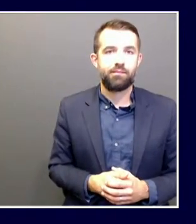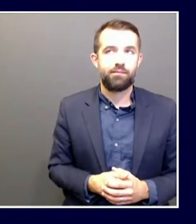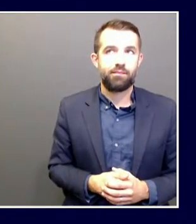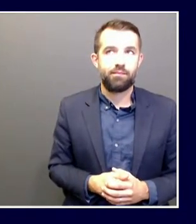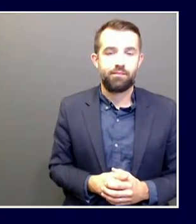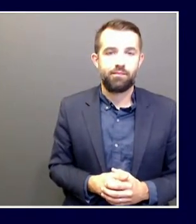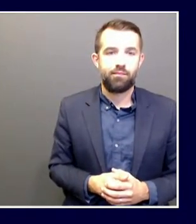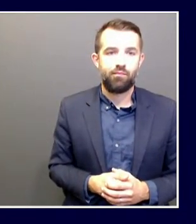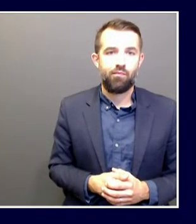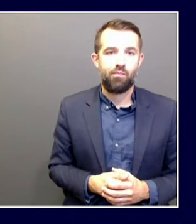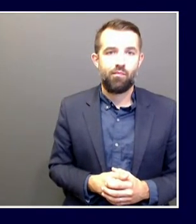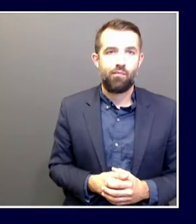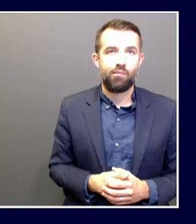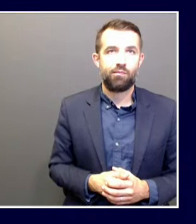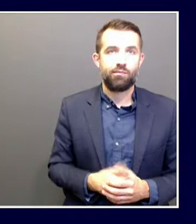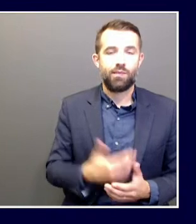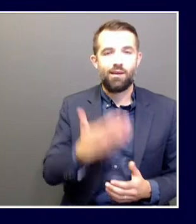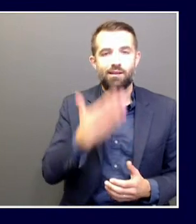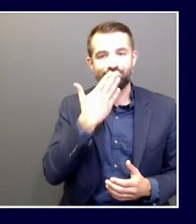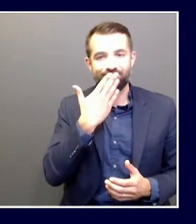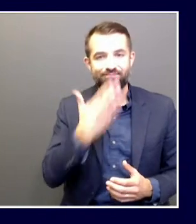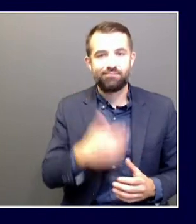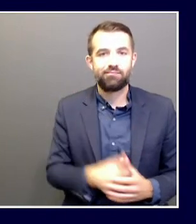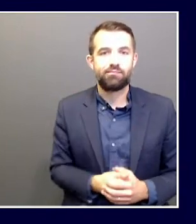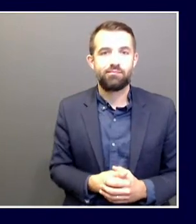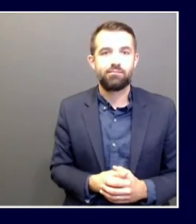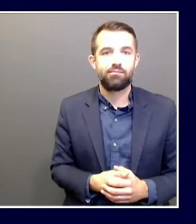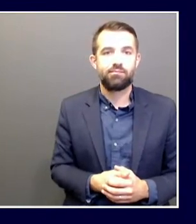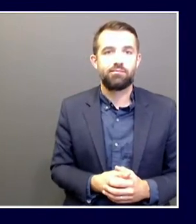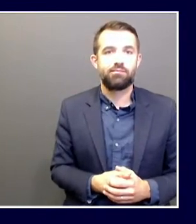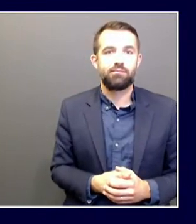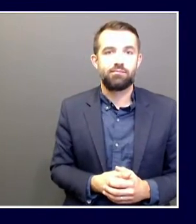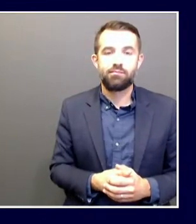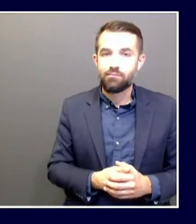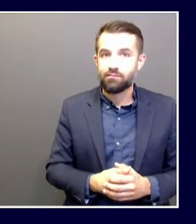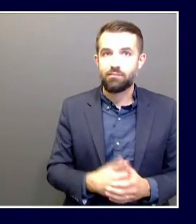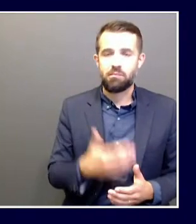Thank you, Dr. Shah. I think these questions might both be for Commissioner Lambrou.